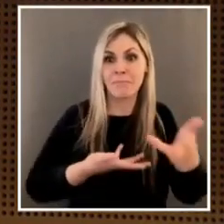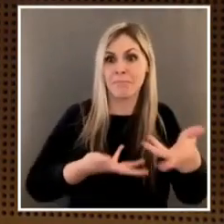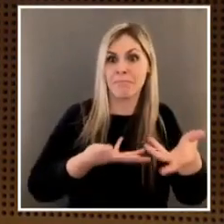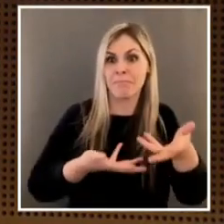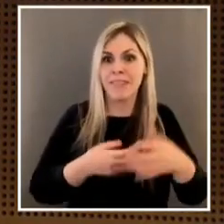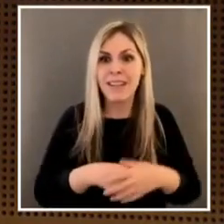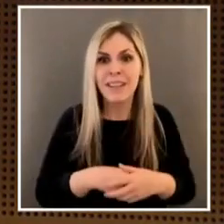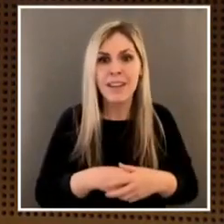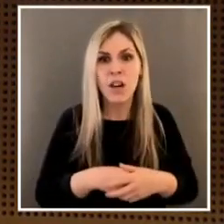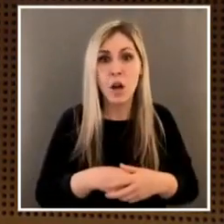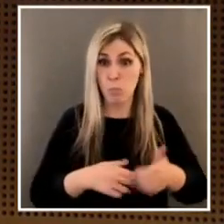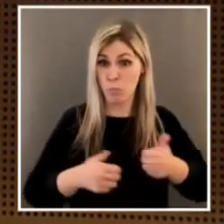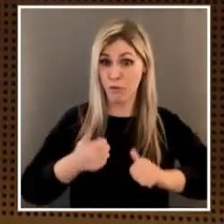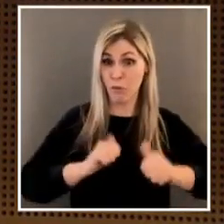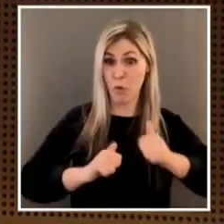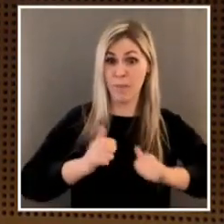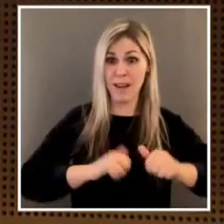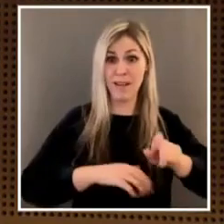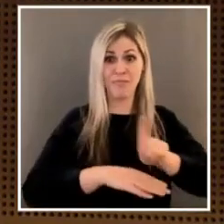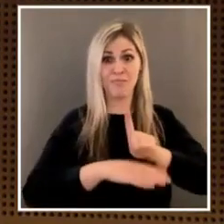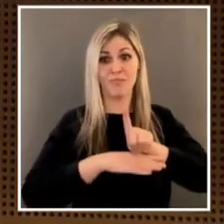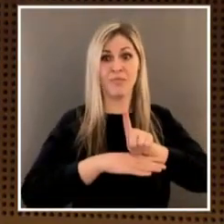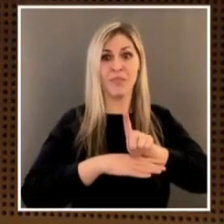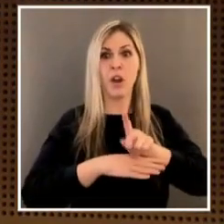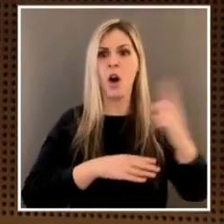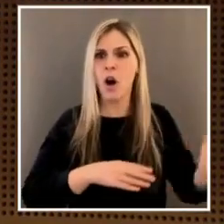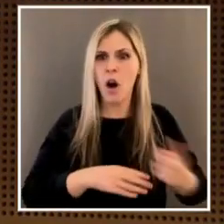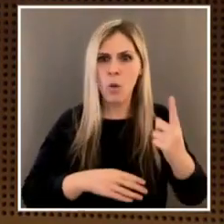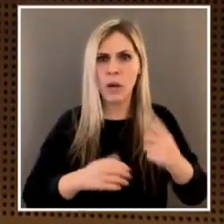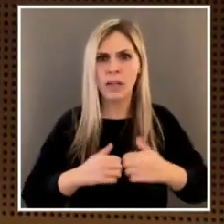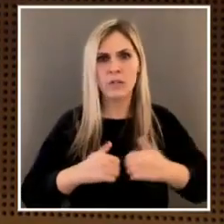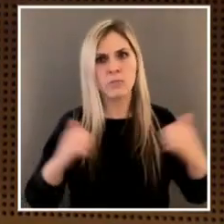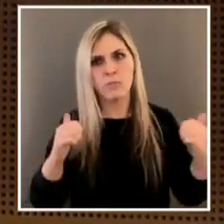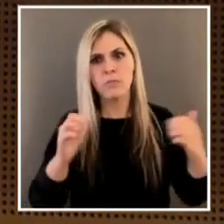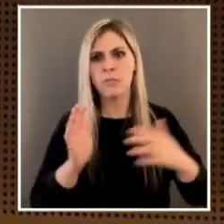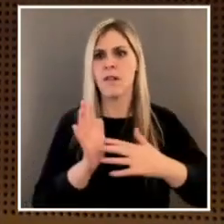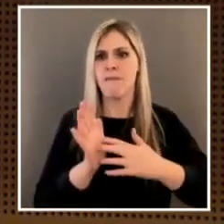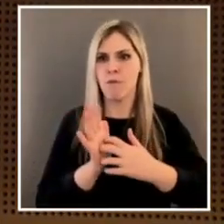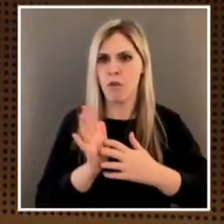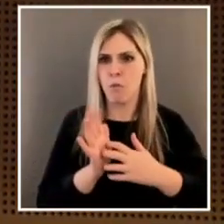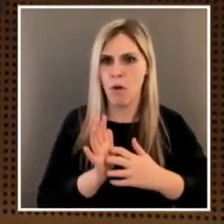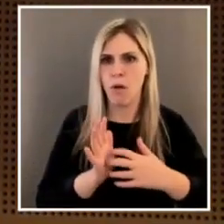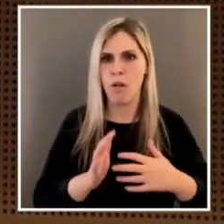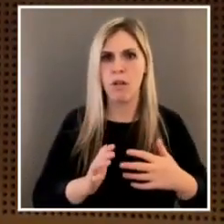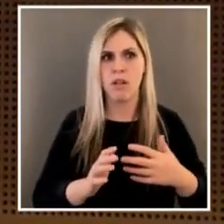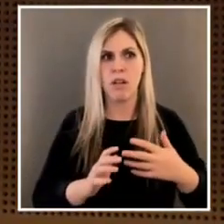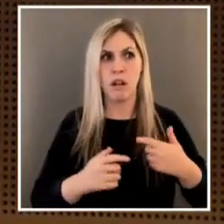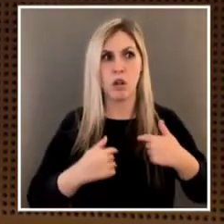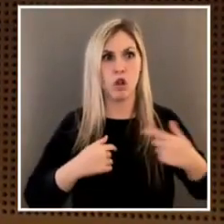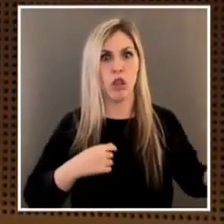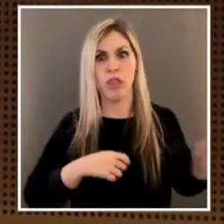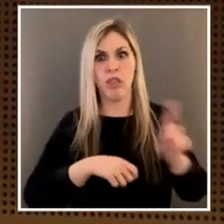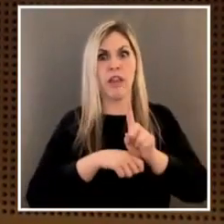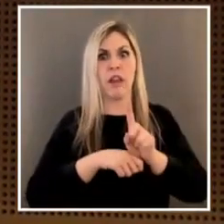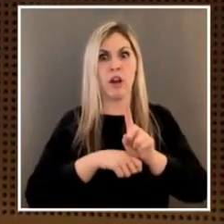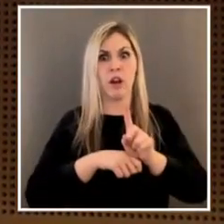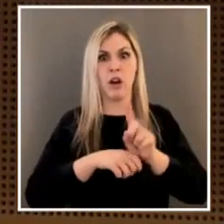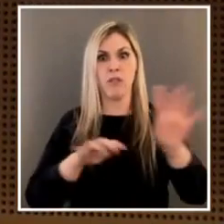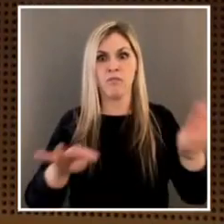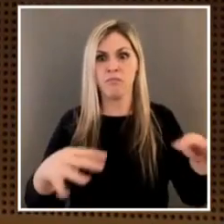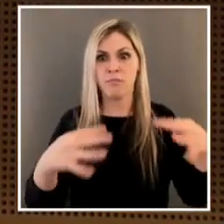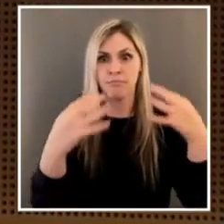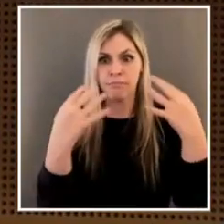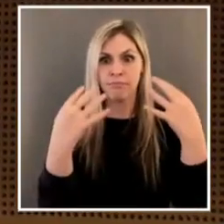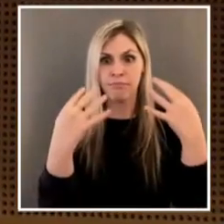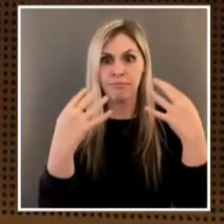stage is always an act of vulnerability. You are there, people see you. If it's,